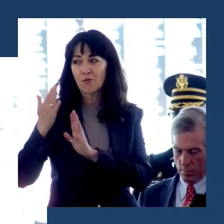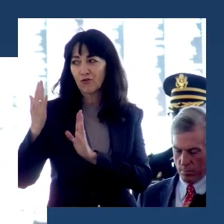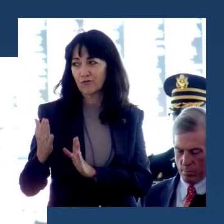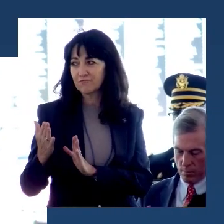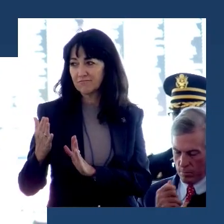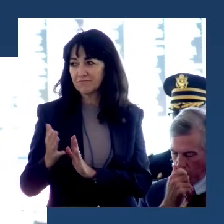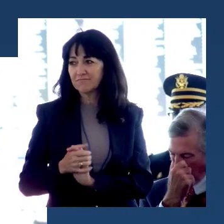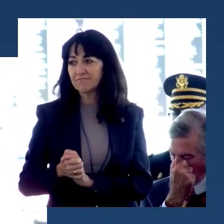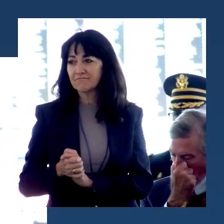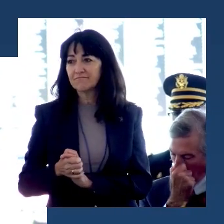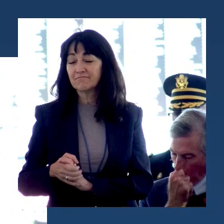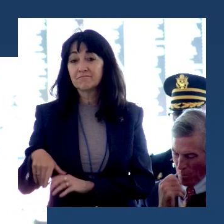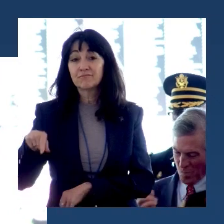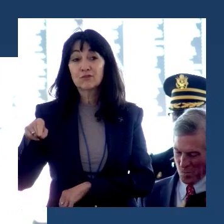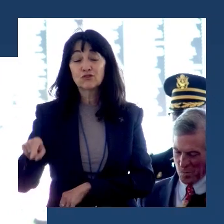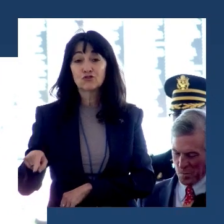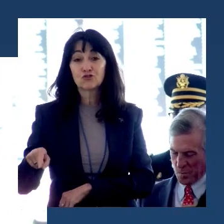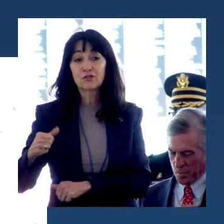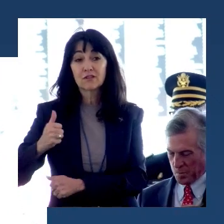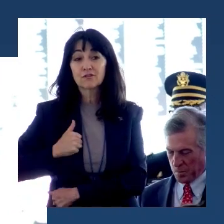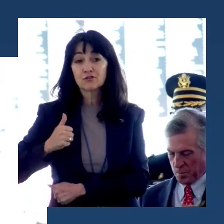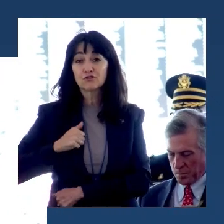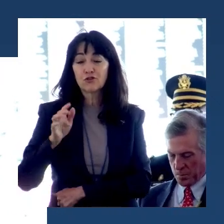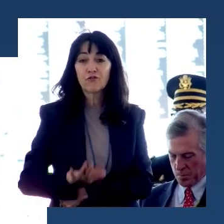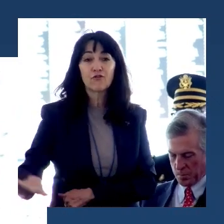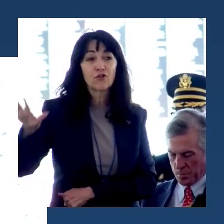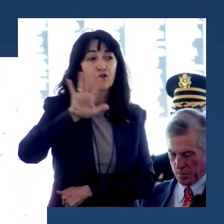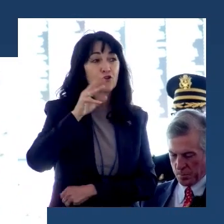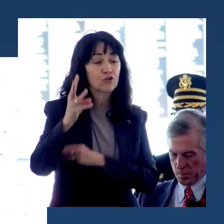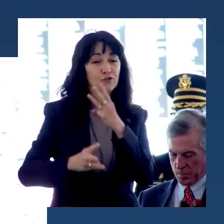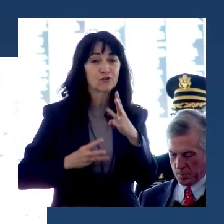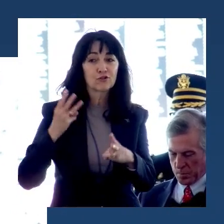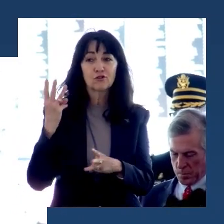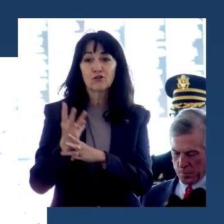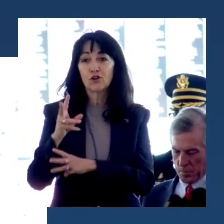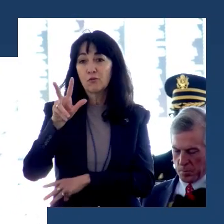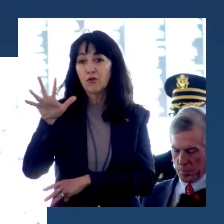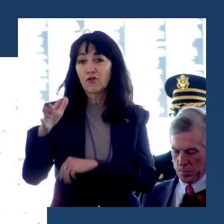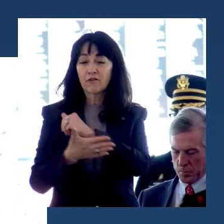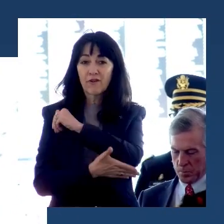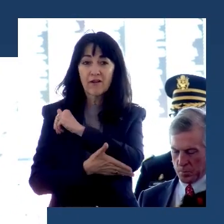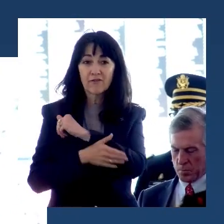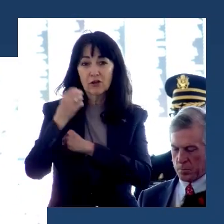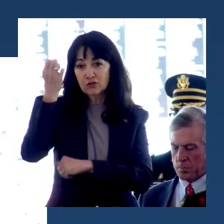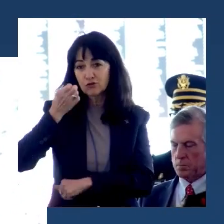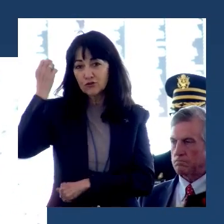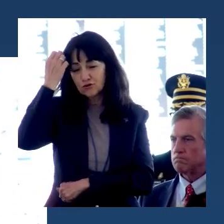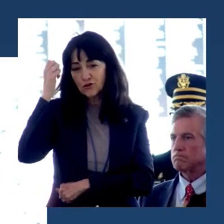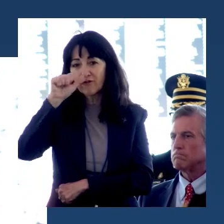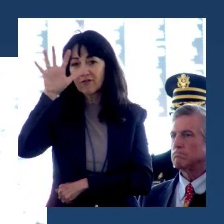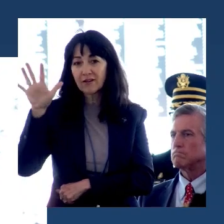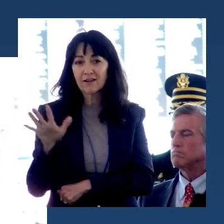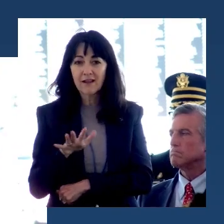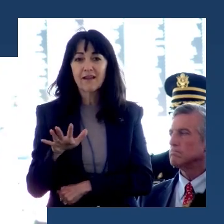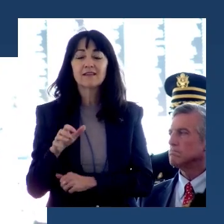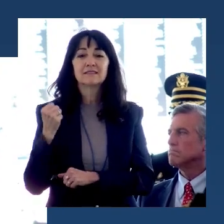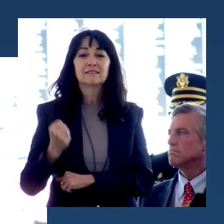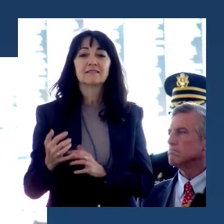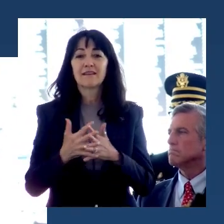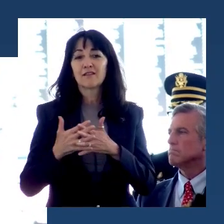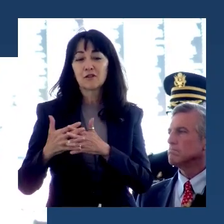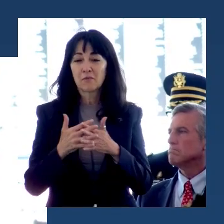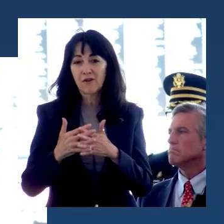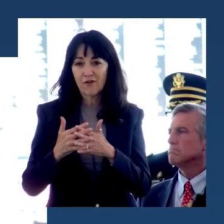She has served around the globe, visiting more than 35 countries in Europe, Asia, South America, Africa, and North